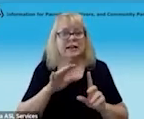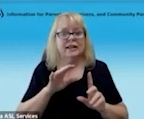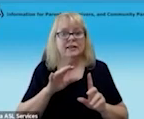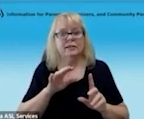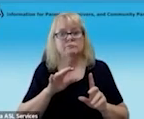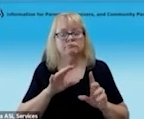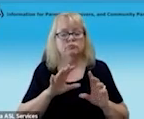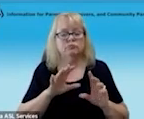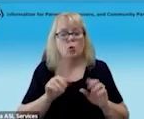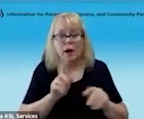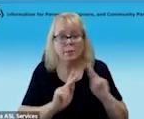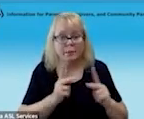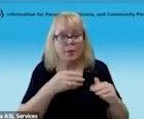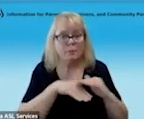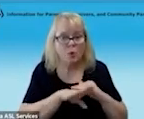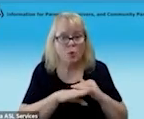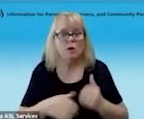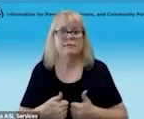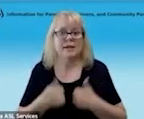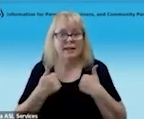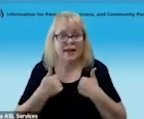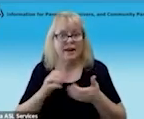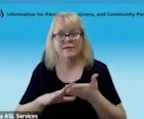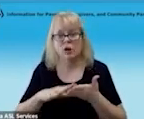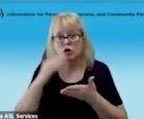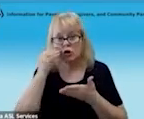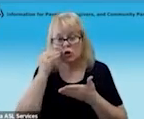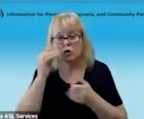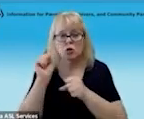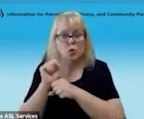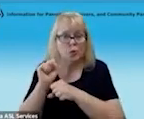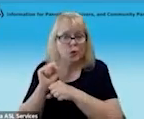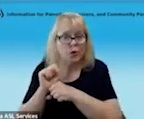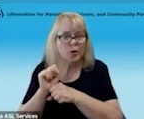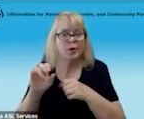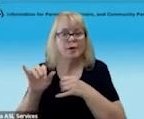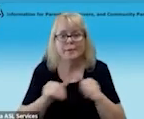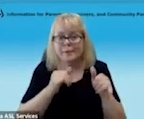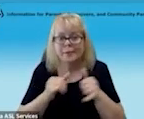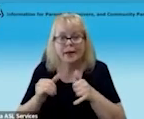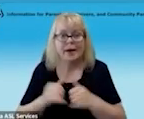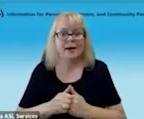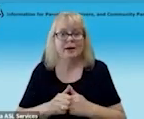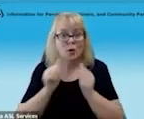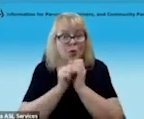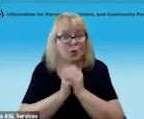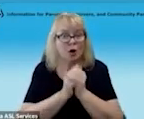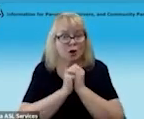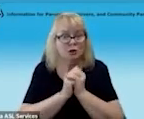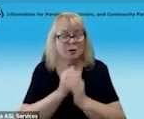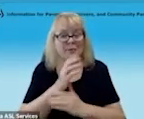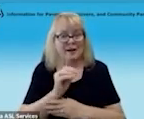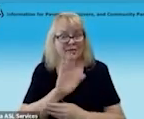of health. And what do we mean by the social determinants of health? Those are the conditions in the environments where